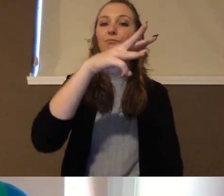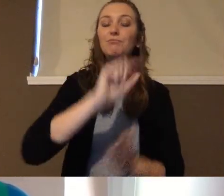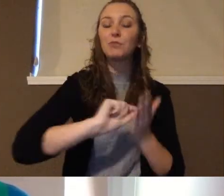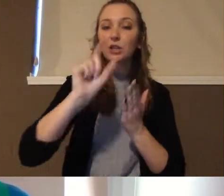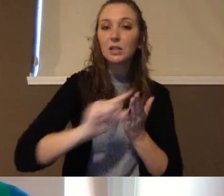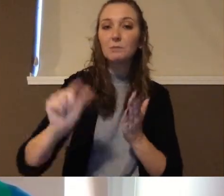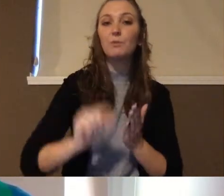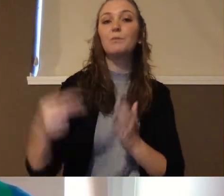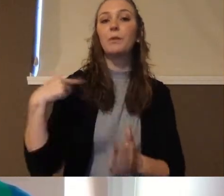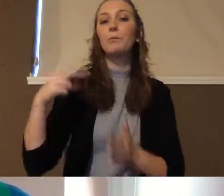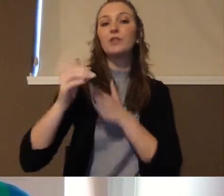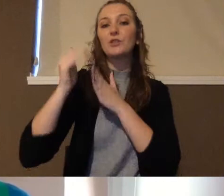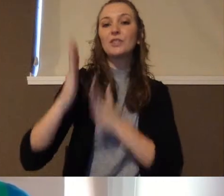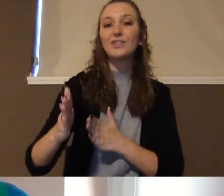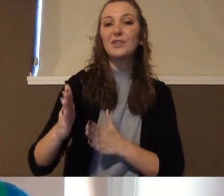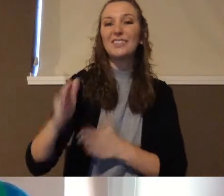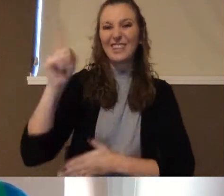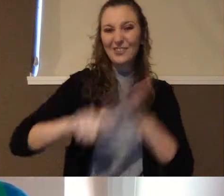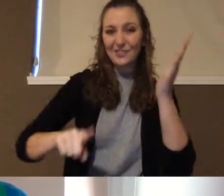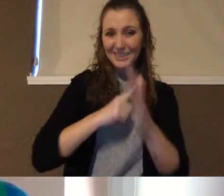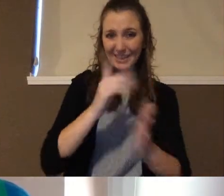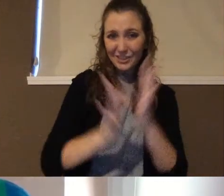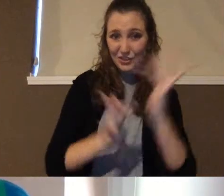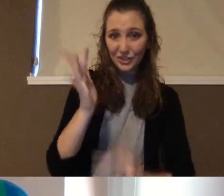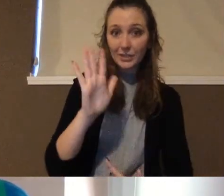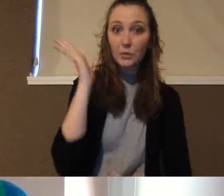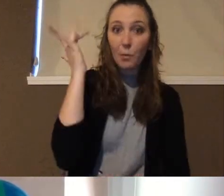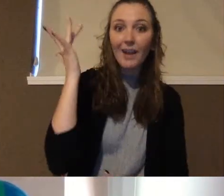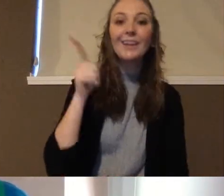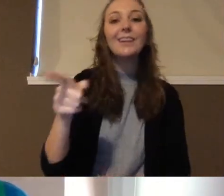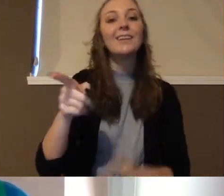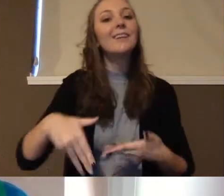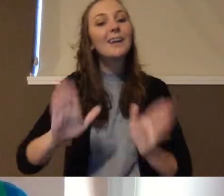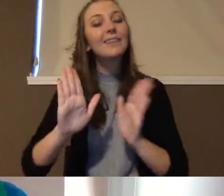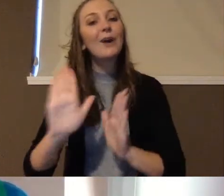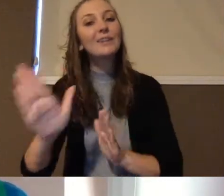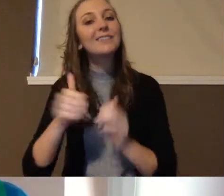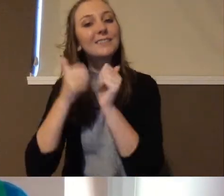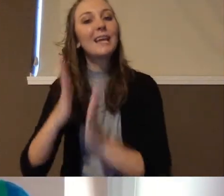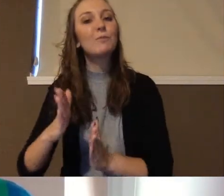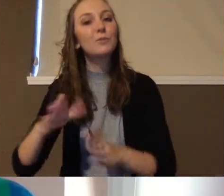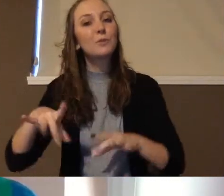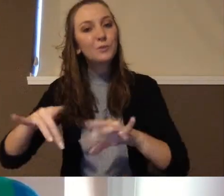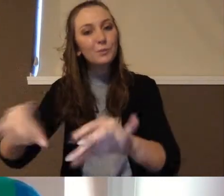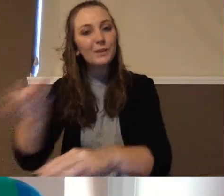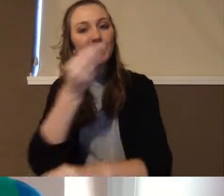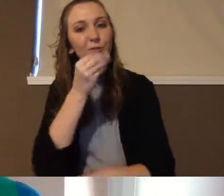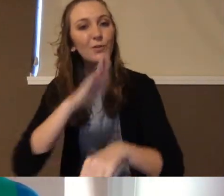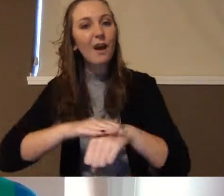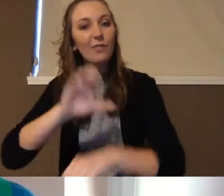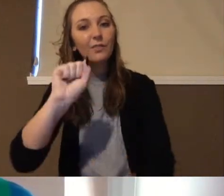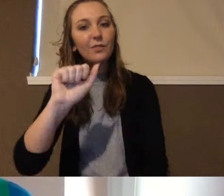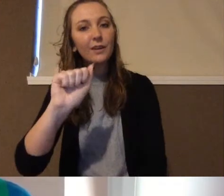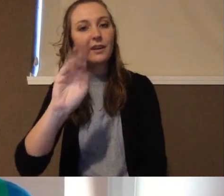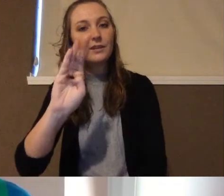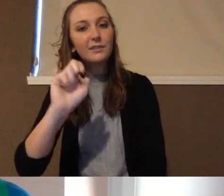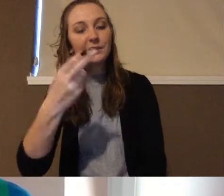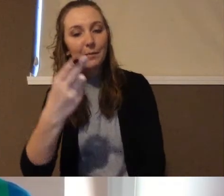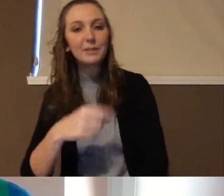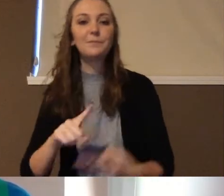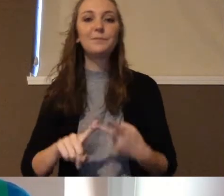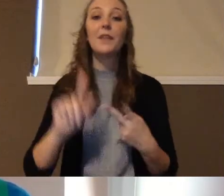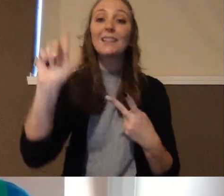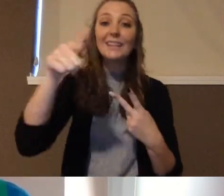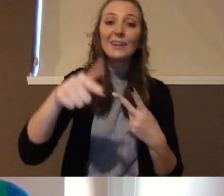pick grain on the Sabbath. Later, these religious leaders criticized Jesus for healing someone on